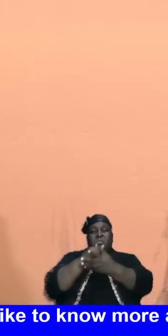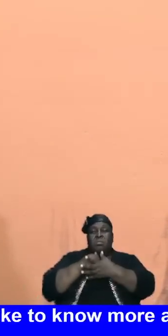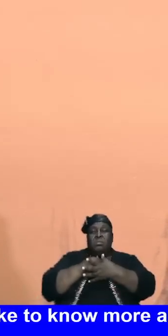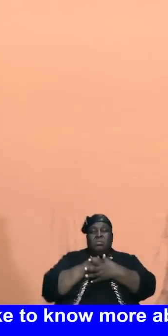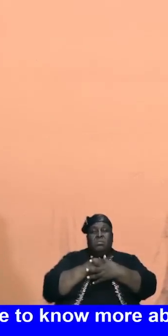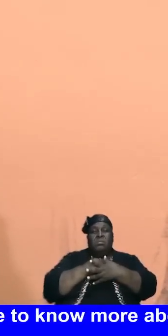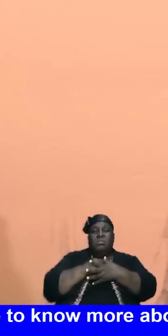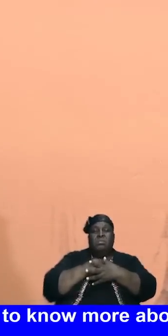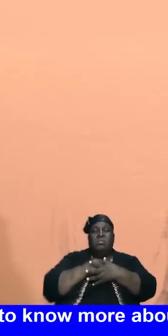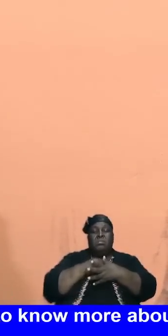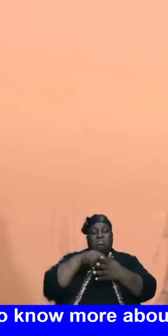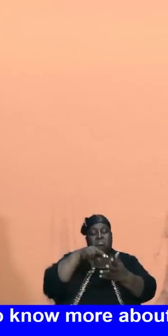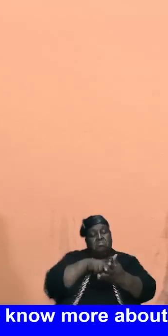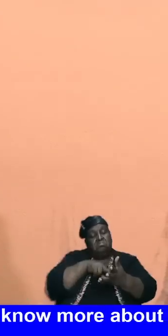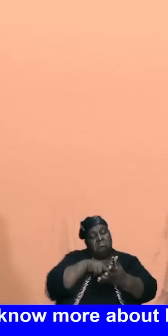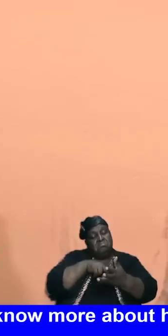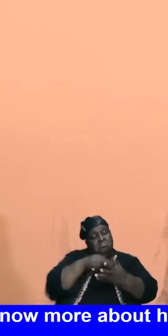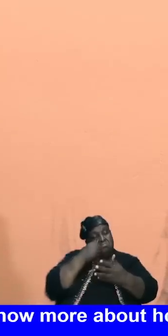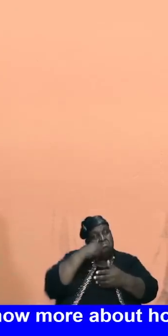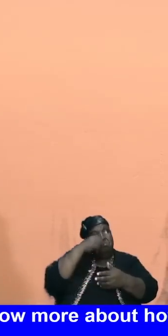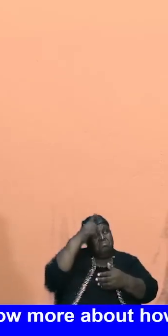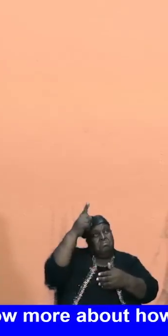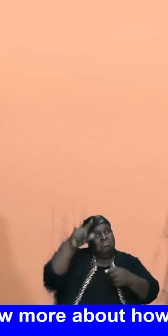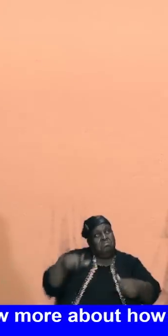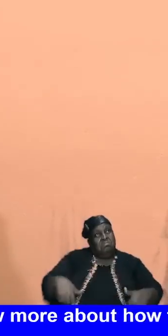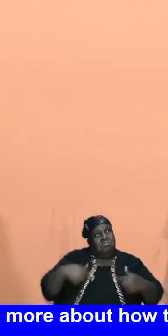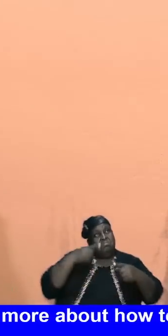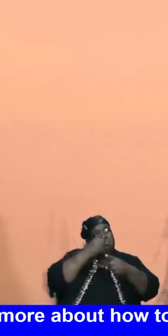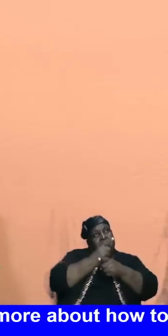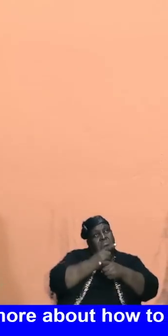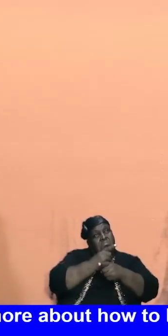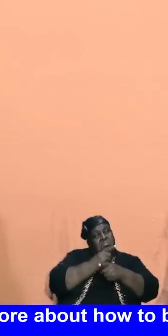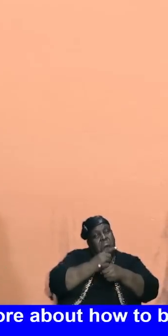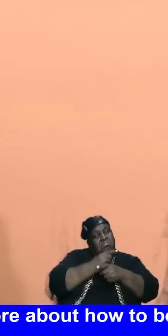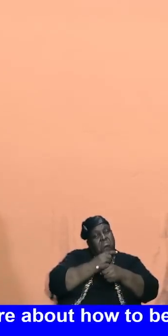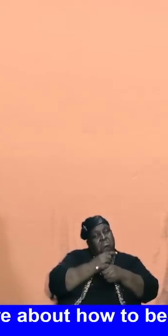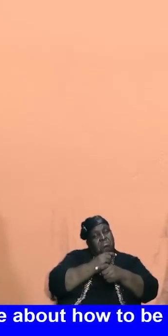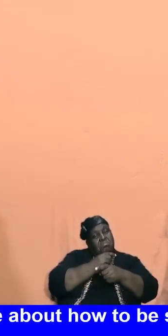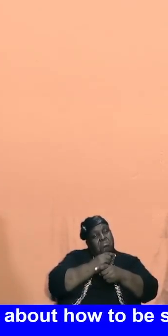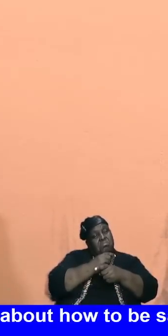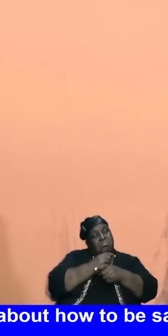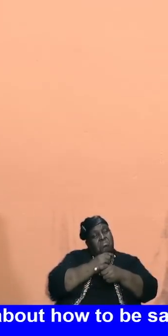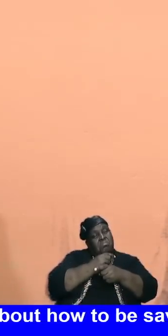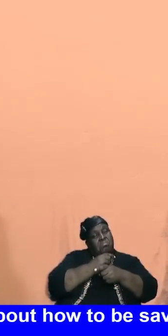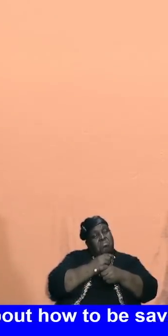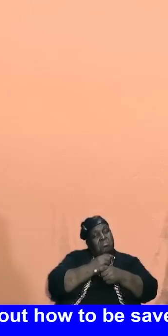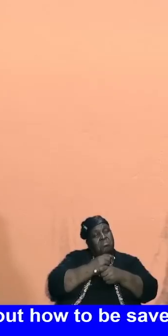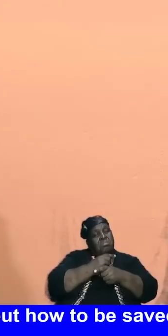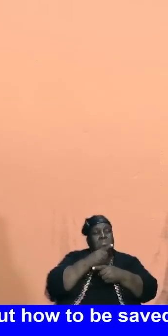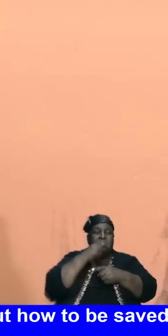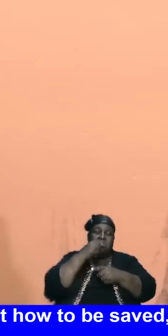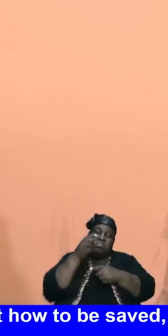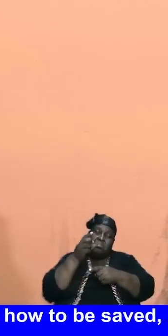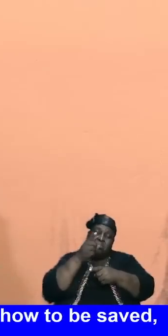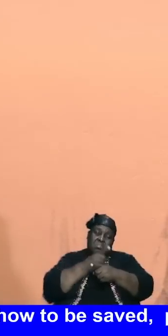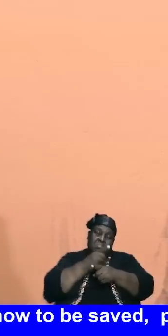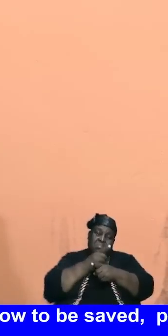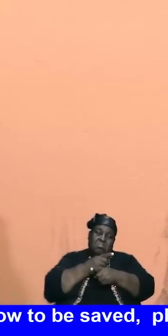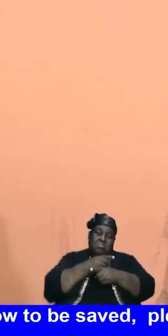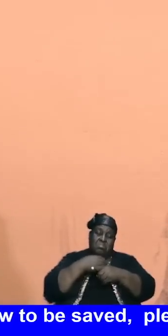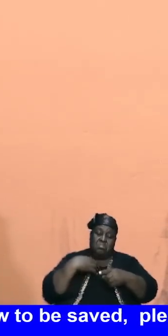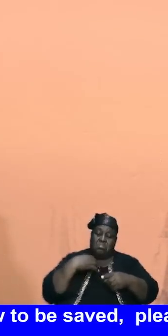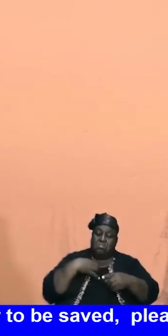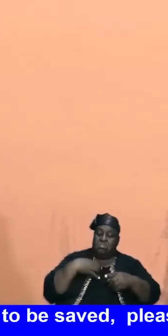we will stand up for you. We will live right. We will walk right. We will talk right. We will dress right. We will speak right. Our